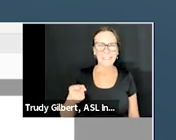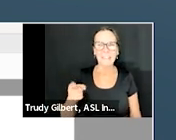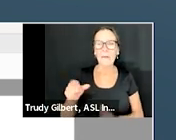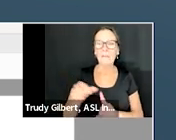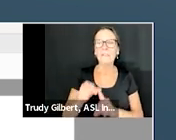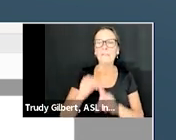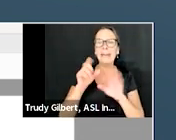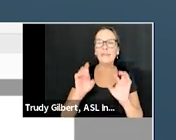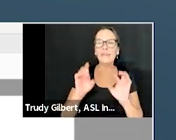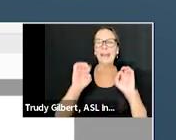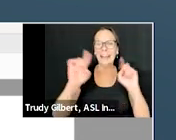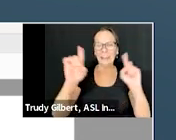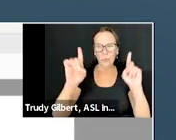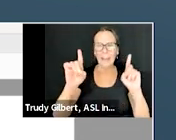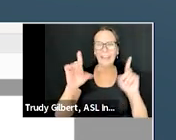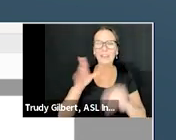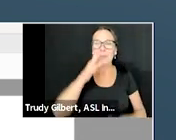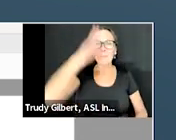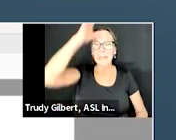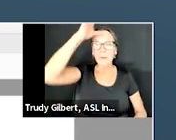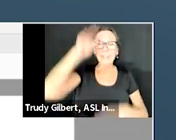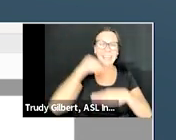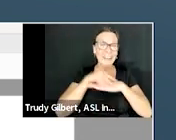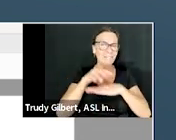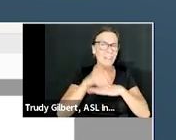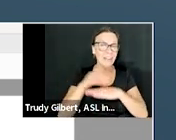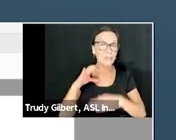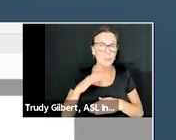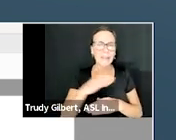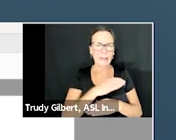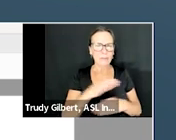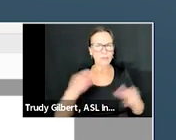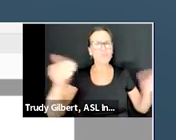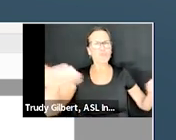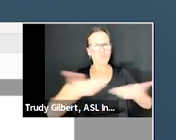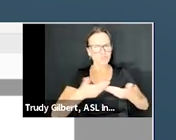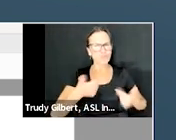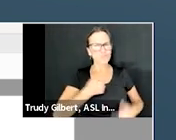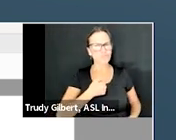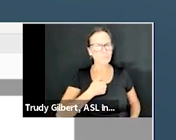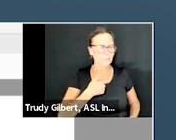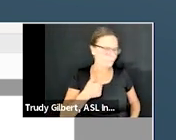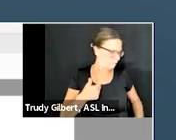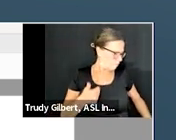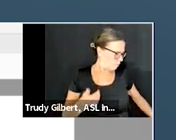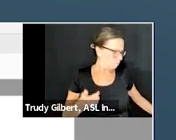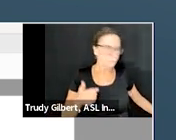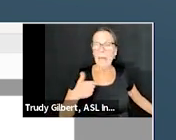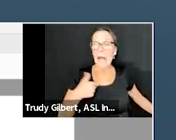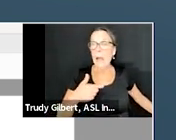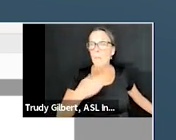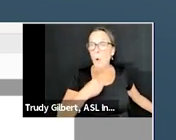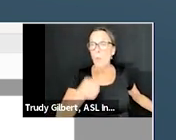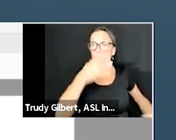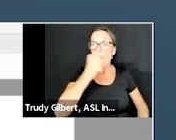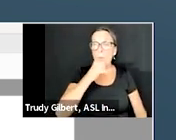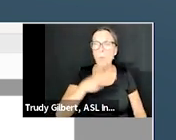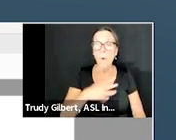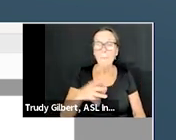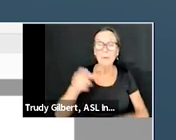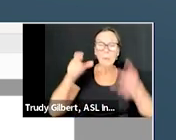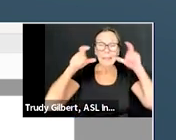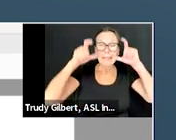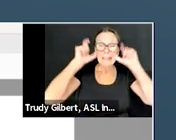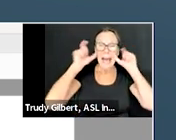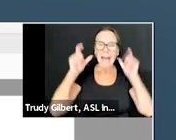Council. And I should introduce myself too. First, I'm a white woman wearing glasses and a blue